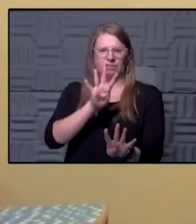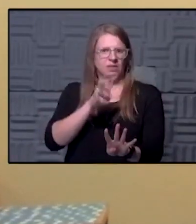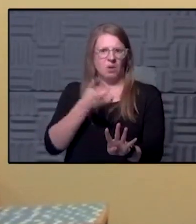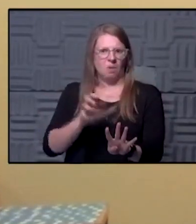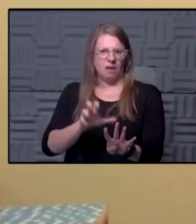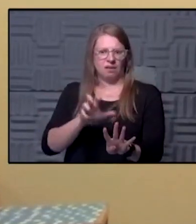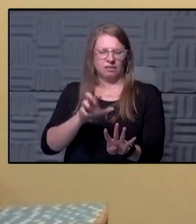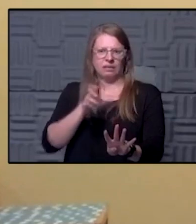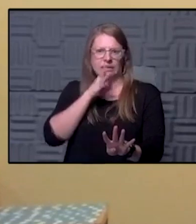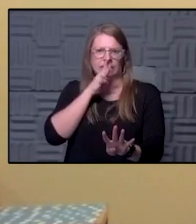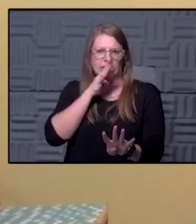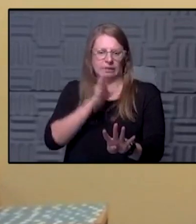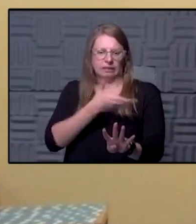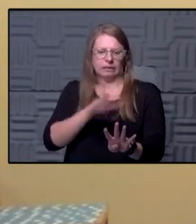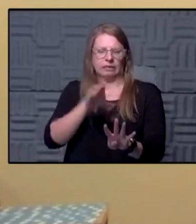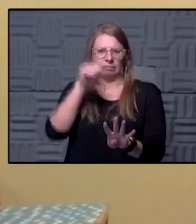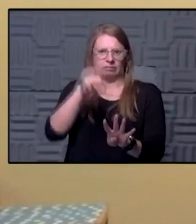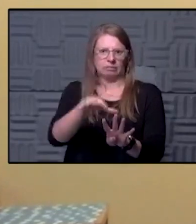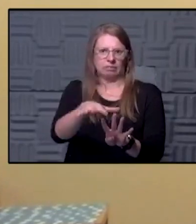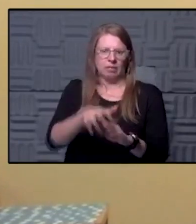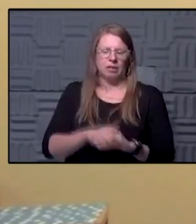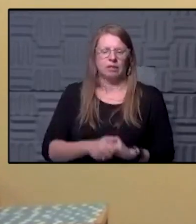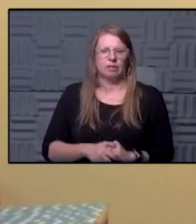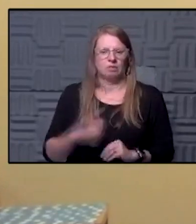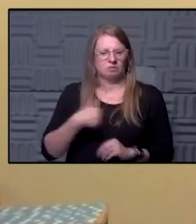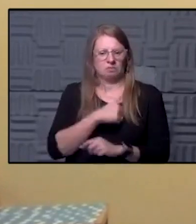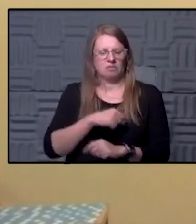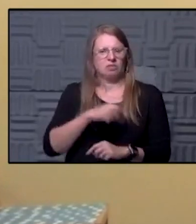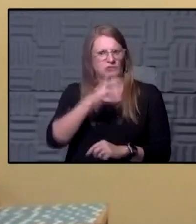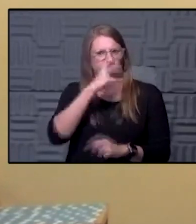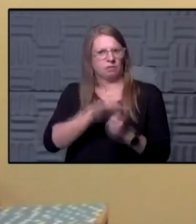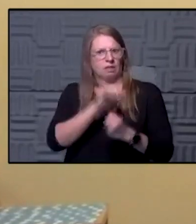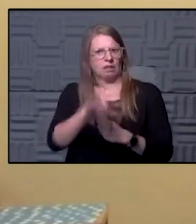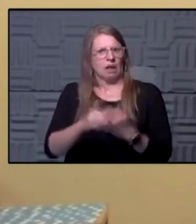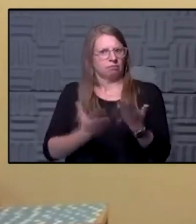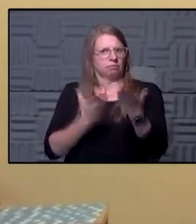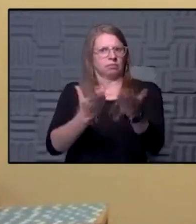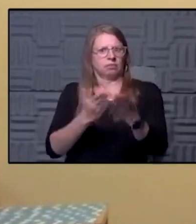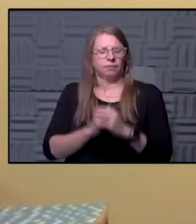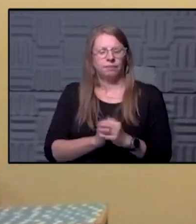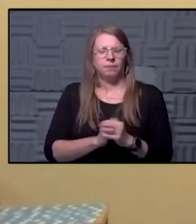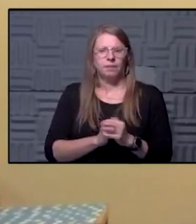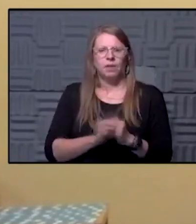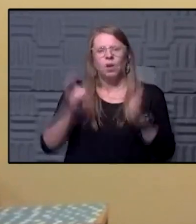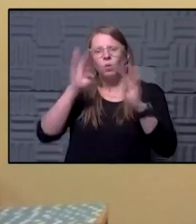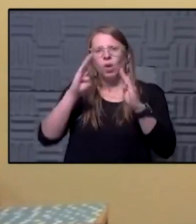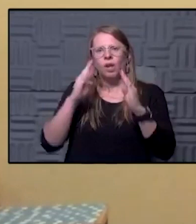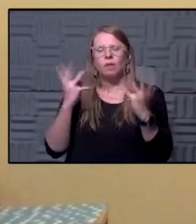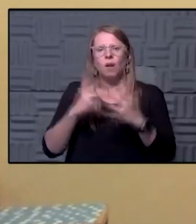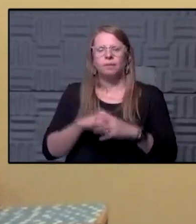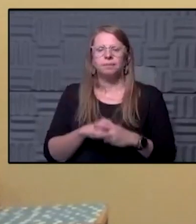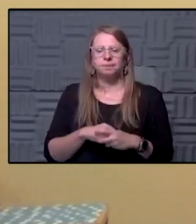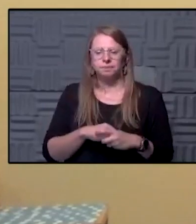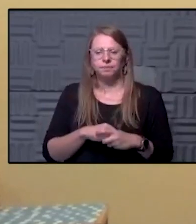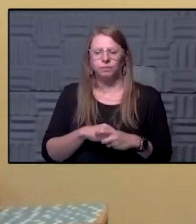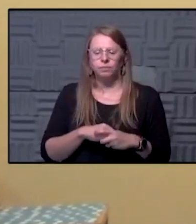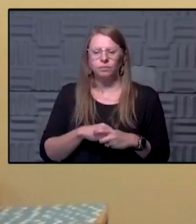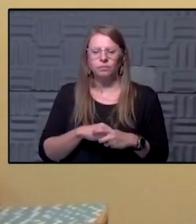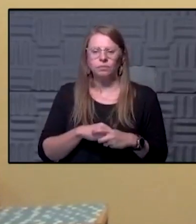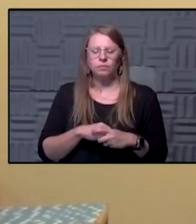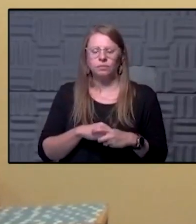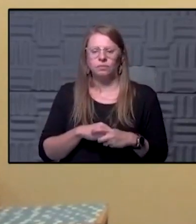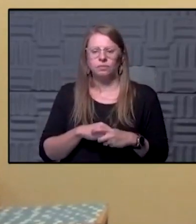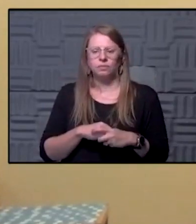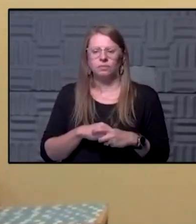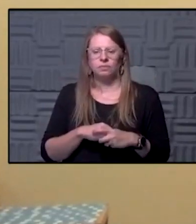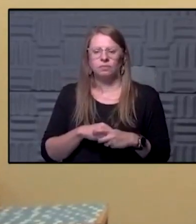that. So we've been pretty strict on that. And the real worry is that there's potentially